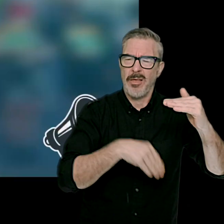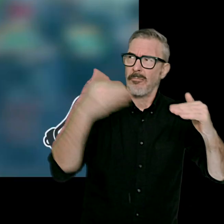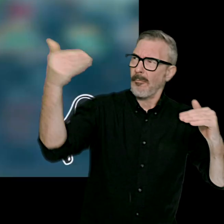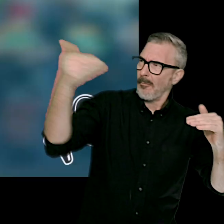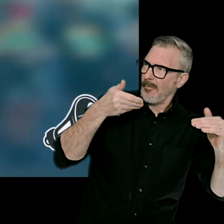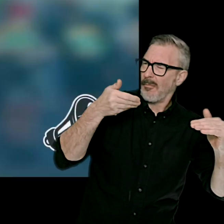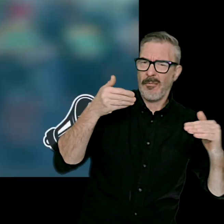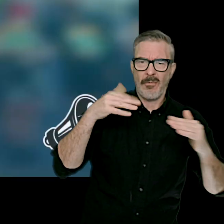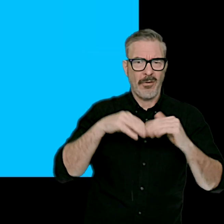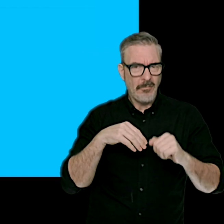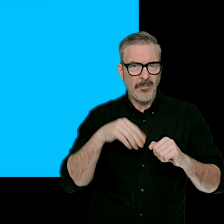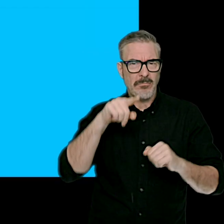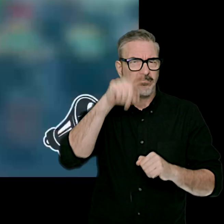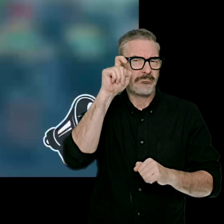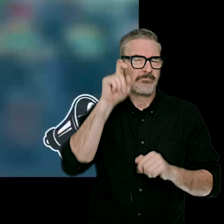interview.